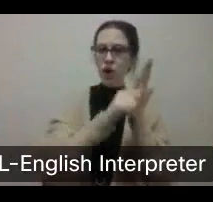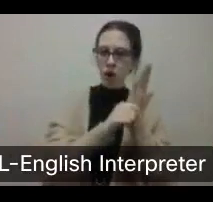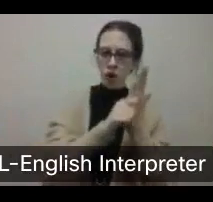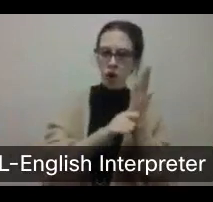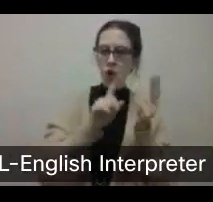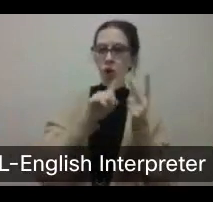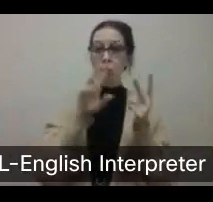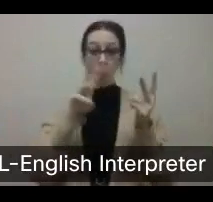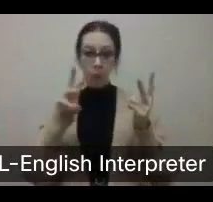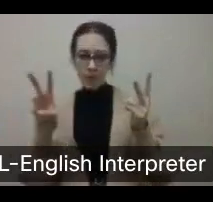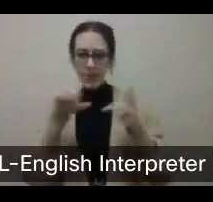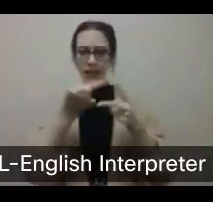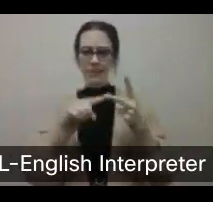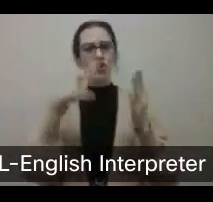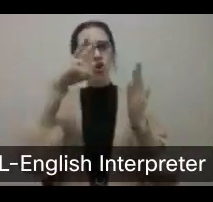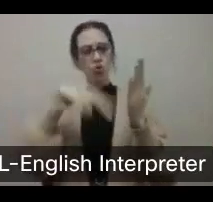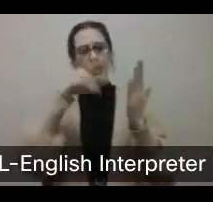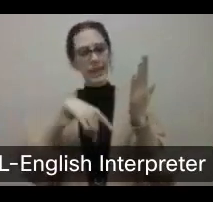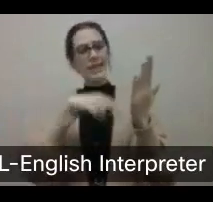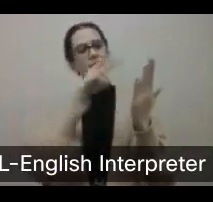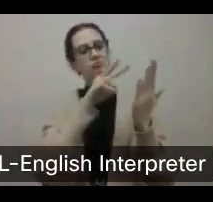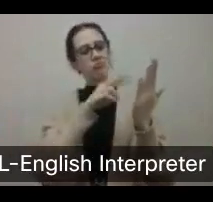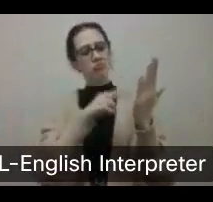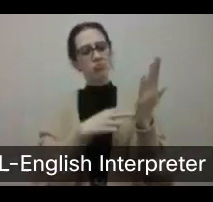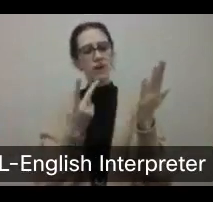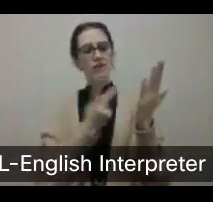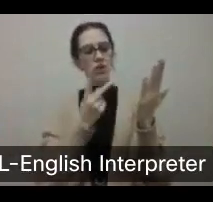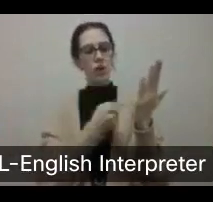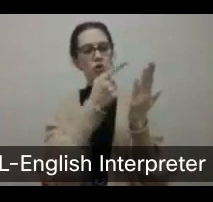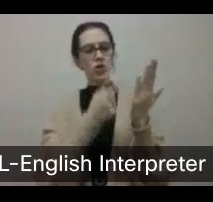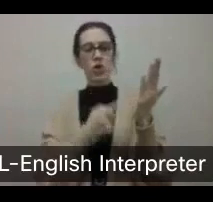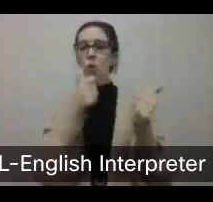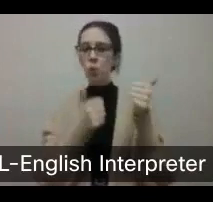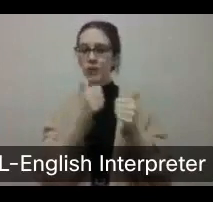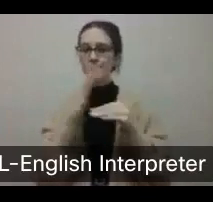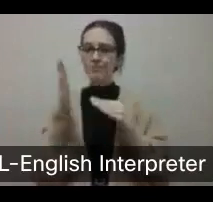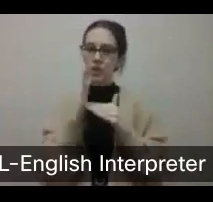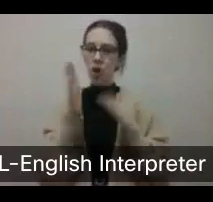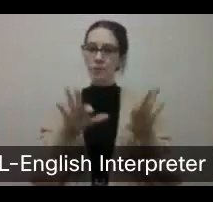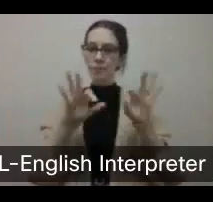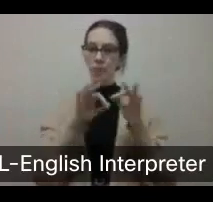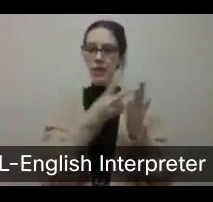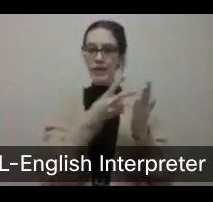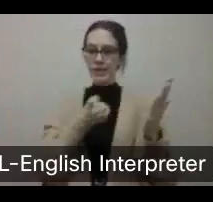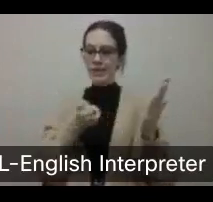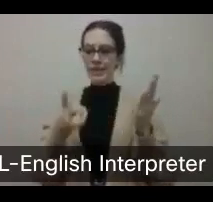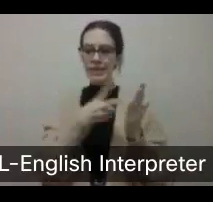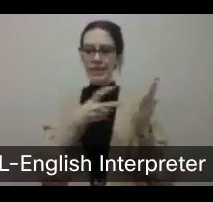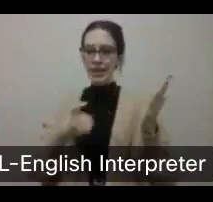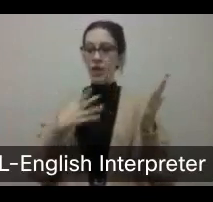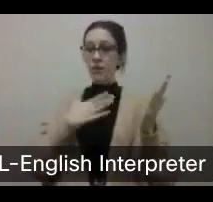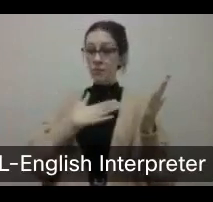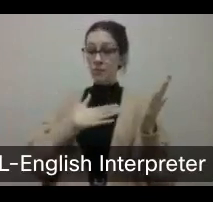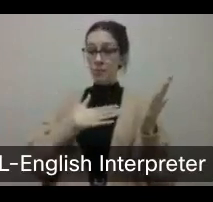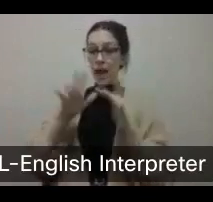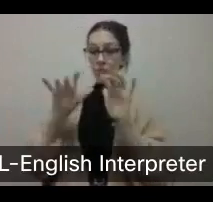article, what from this text do I need to use in my own writing for my writing task. Potentially you're writing an argumentative paper. You